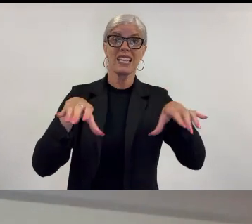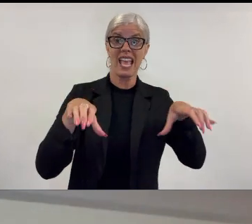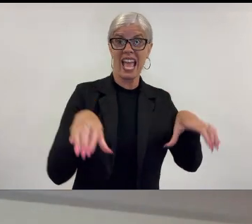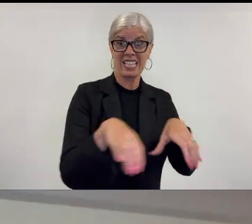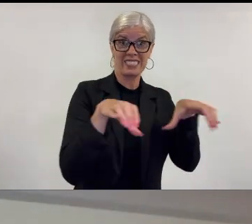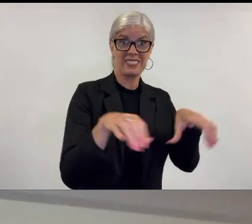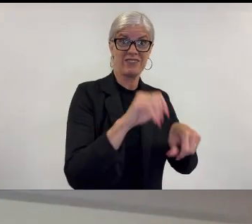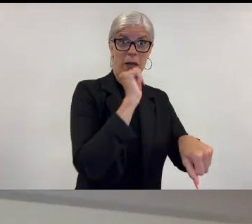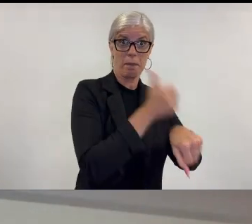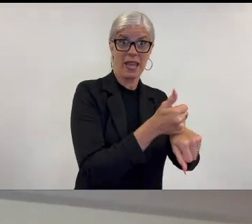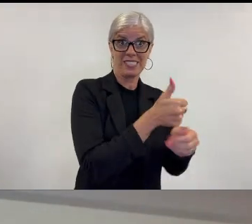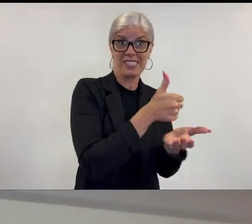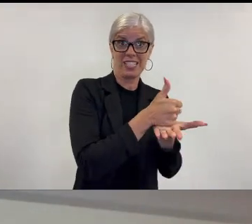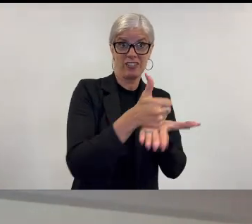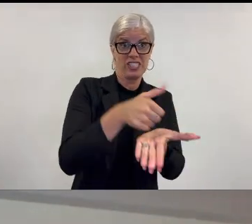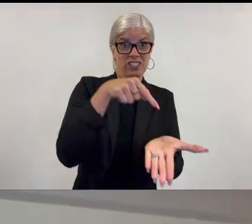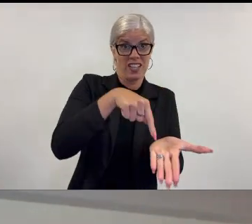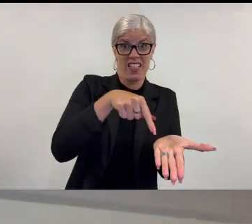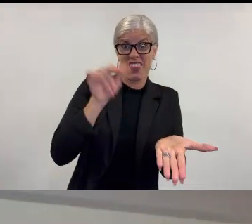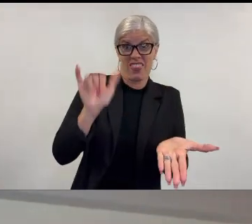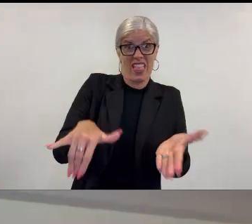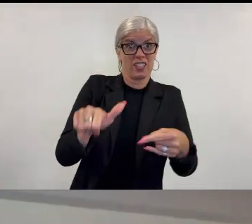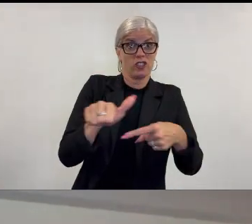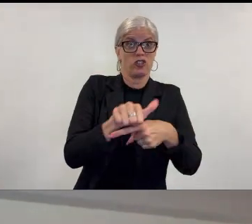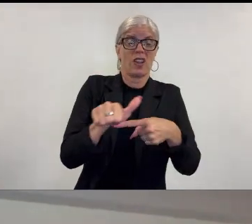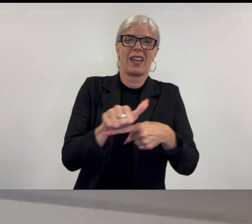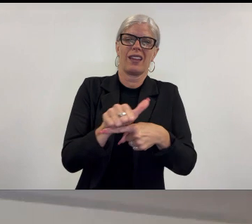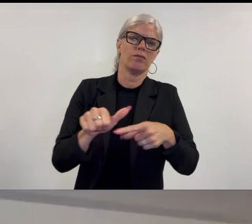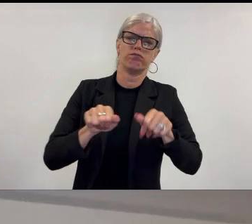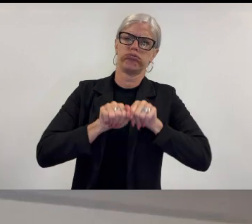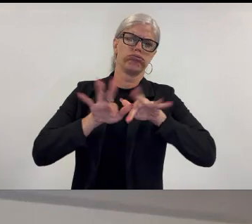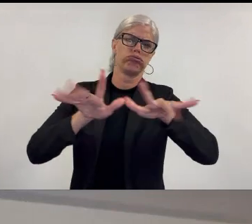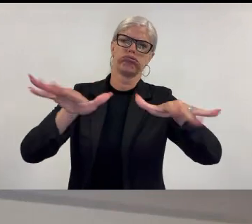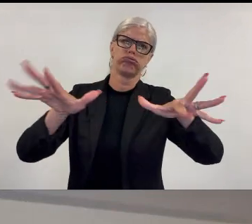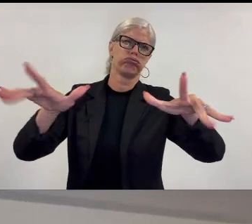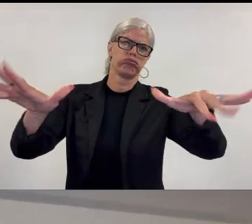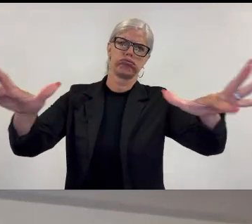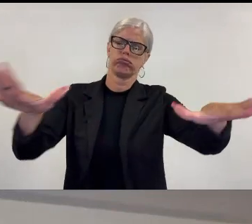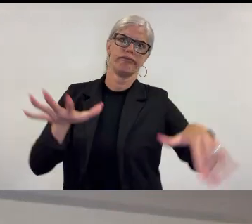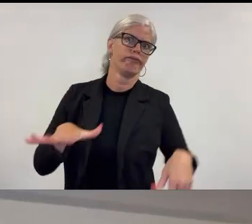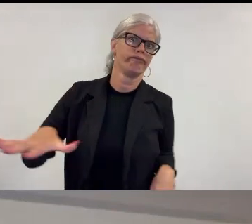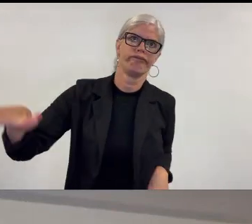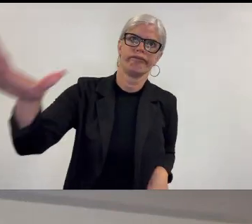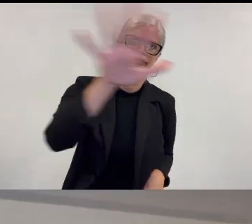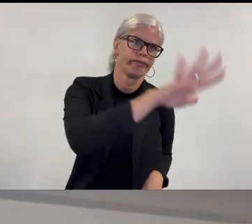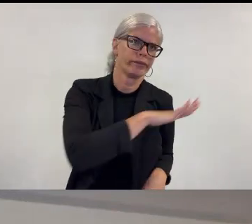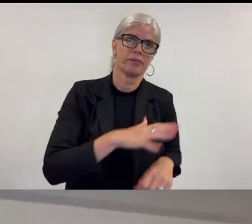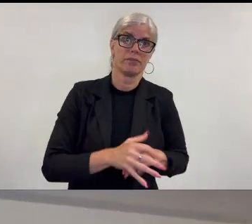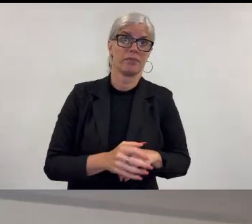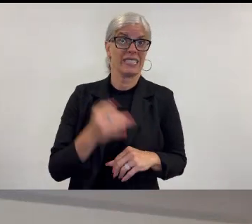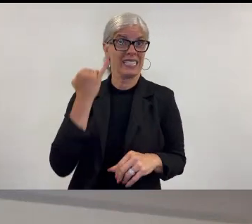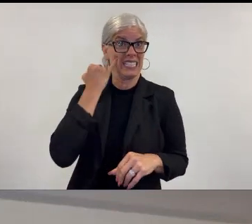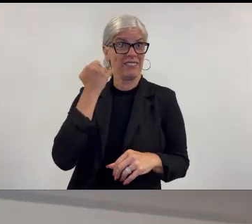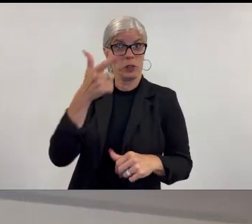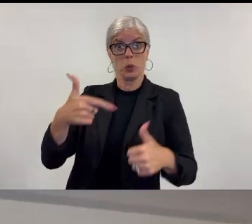activity-based intervention or training is kind of ubiquitous now. If you are near a spinal